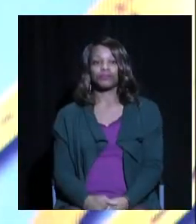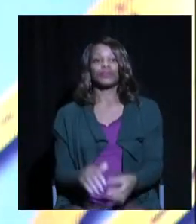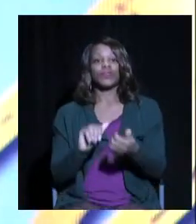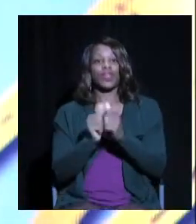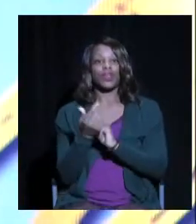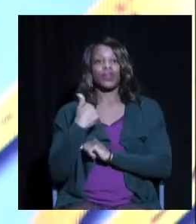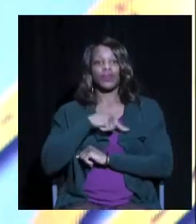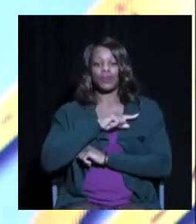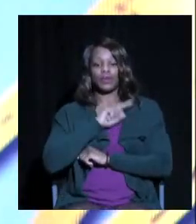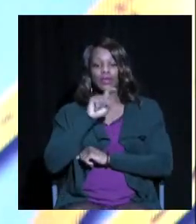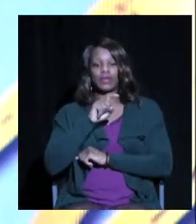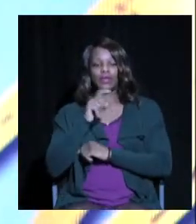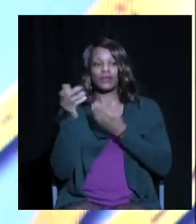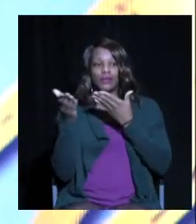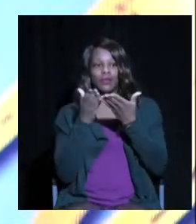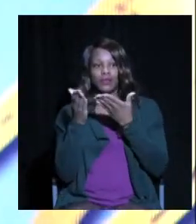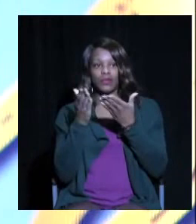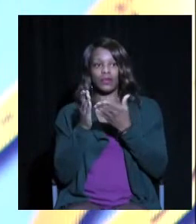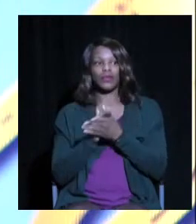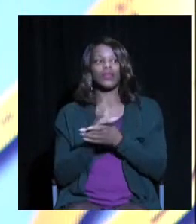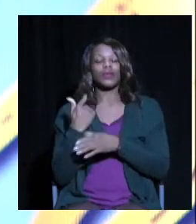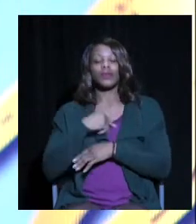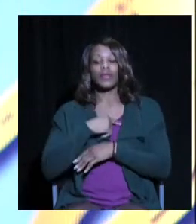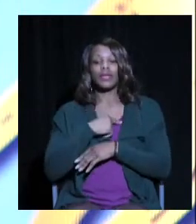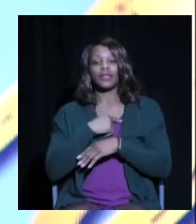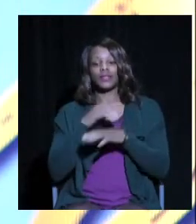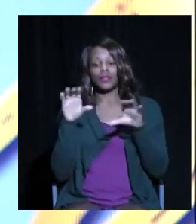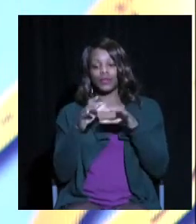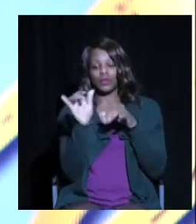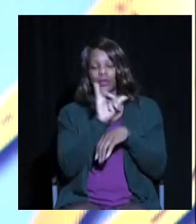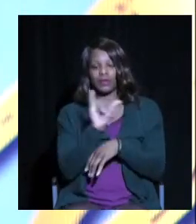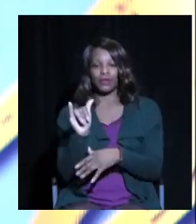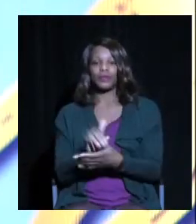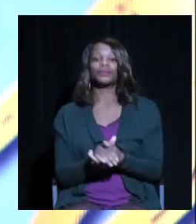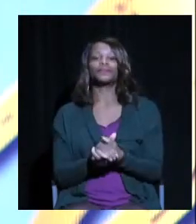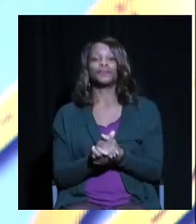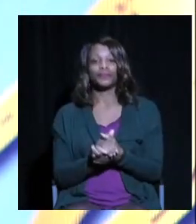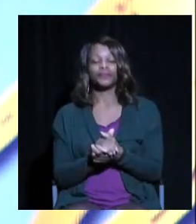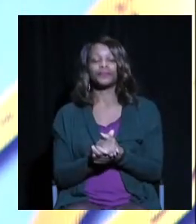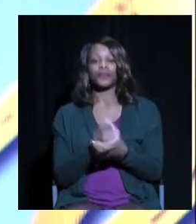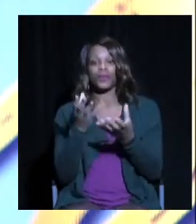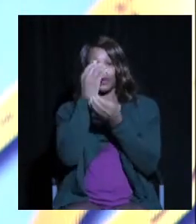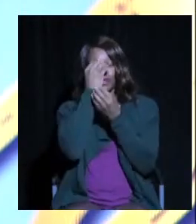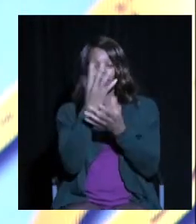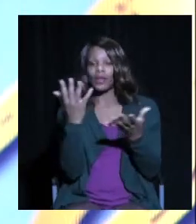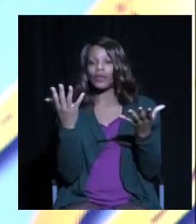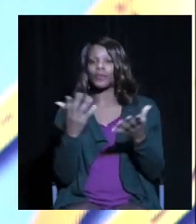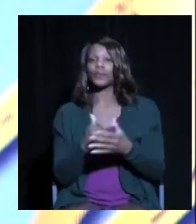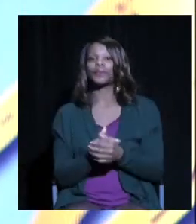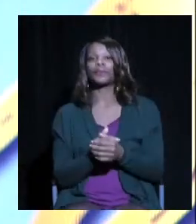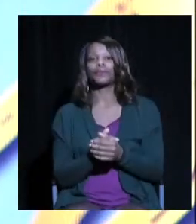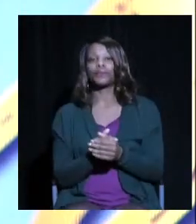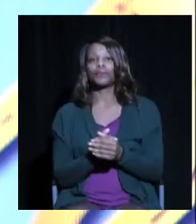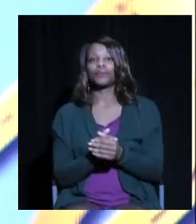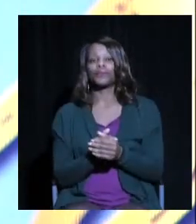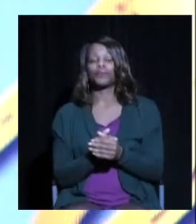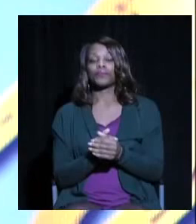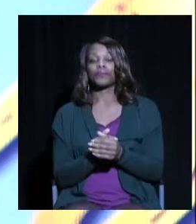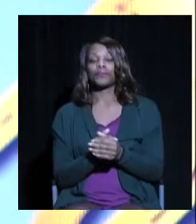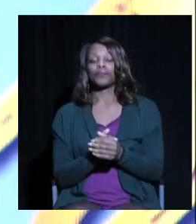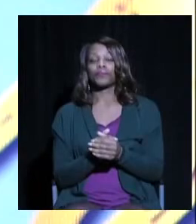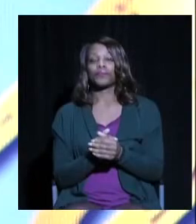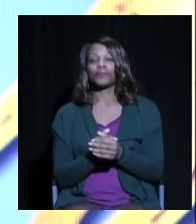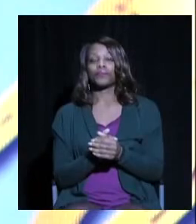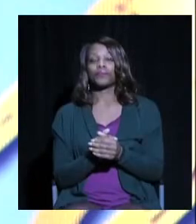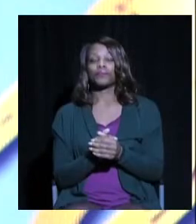should serve. We should follow her lead in that. I do want to say this, that as we've seen in sex, things